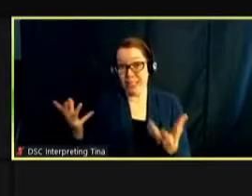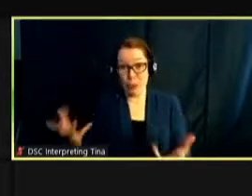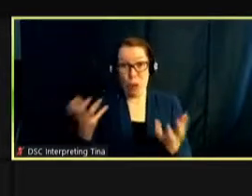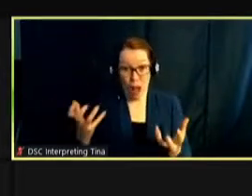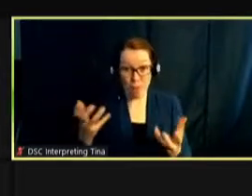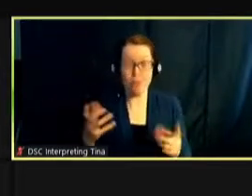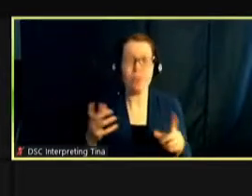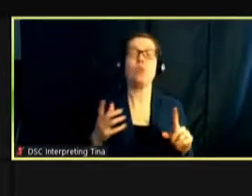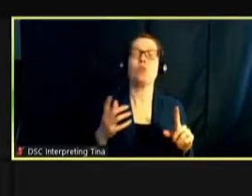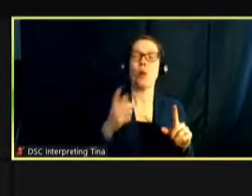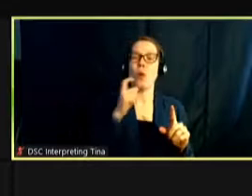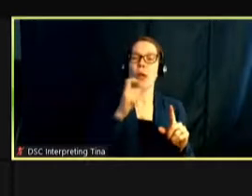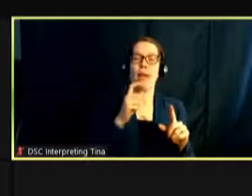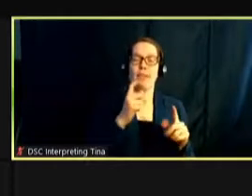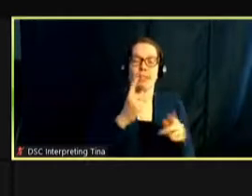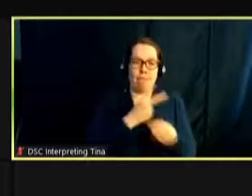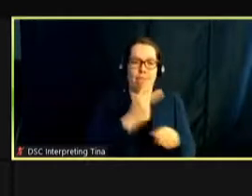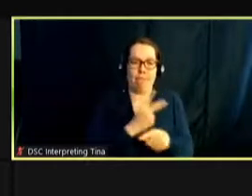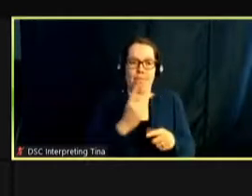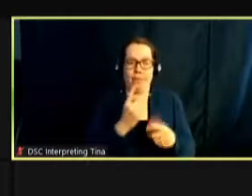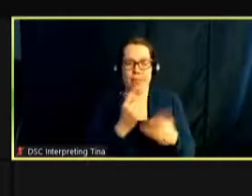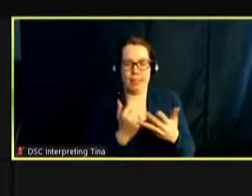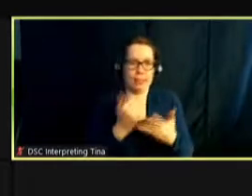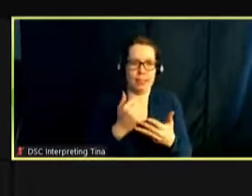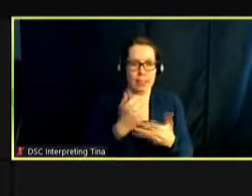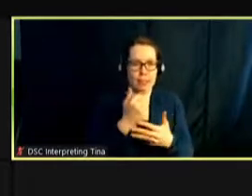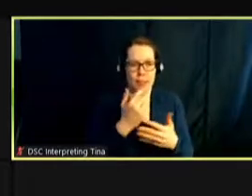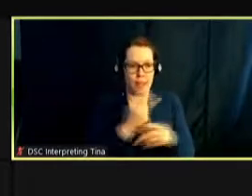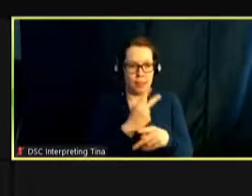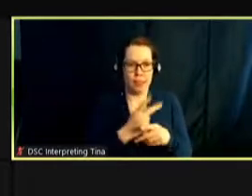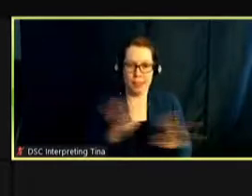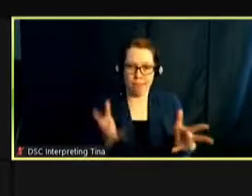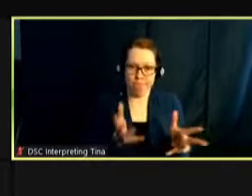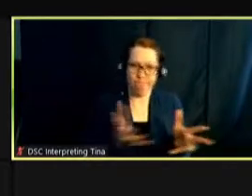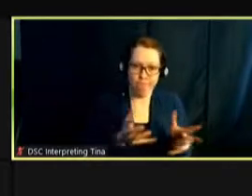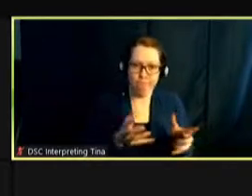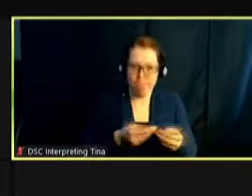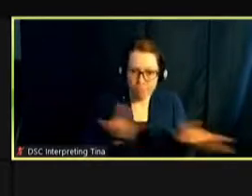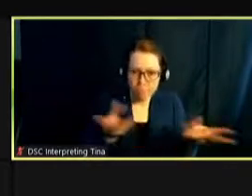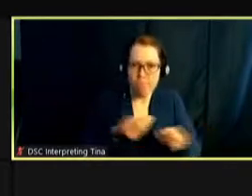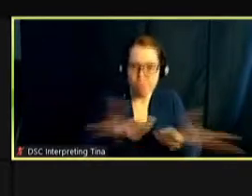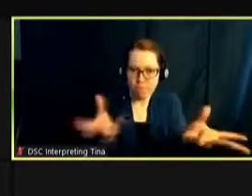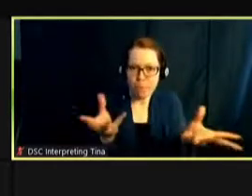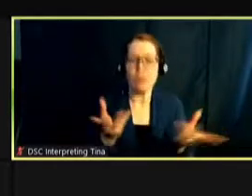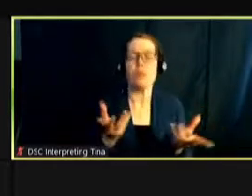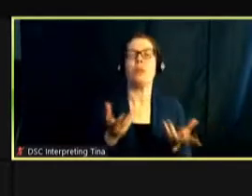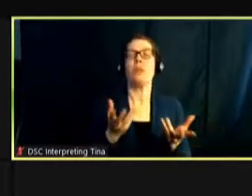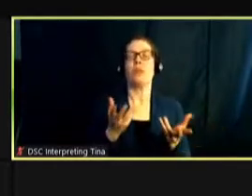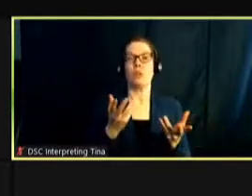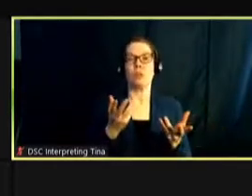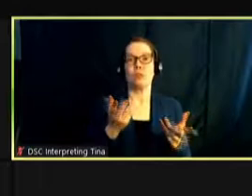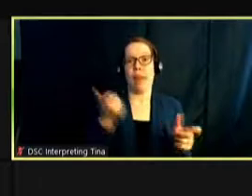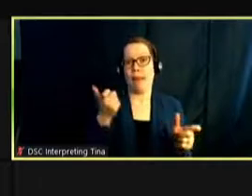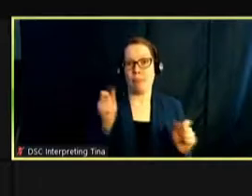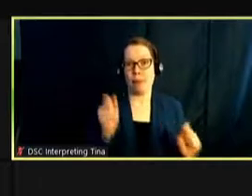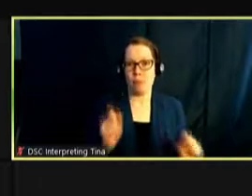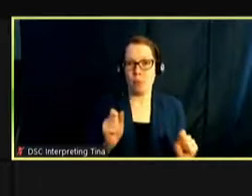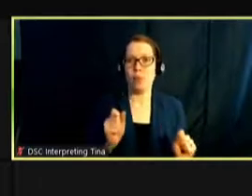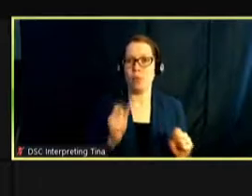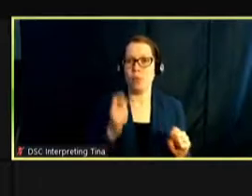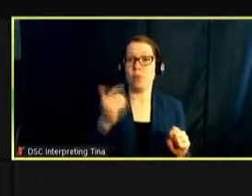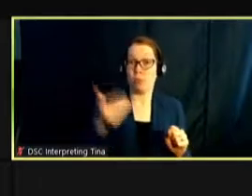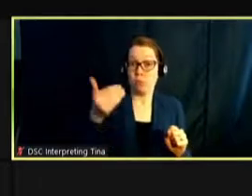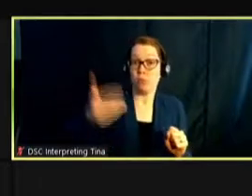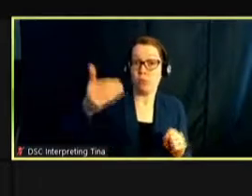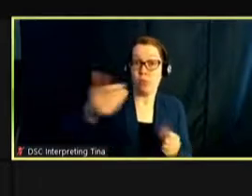system and push that vaccine out as quick as we can. And again, you're going to see in the coming weeks partners that we're